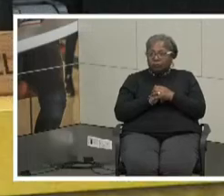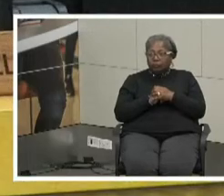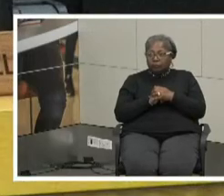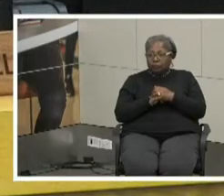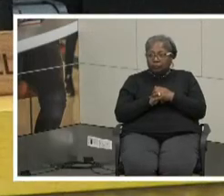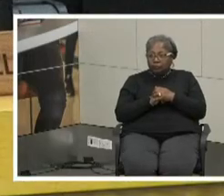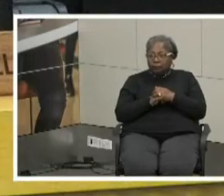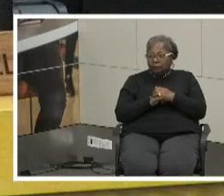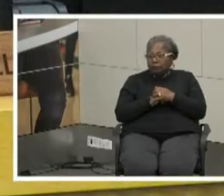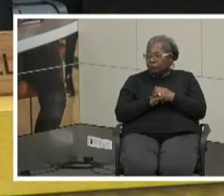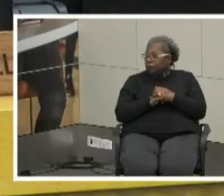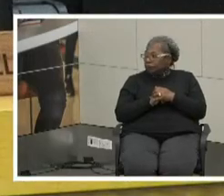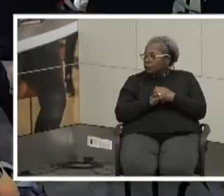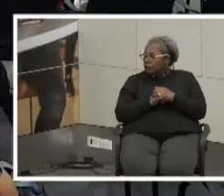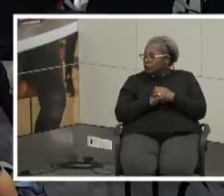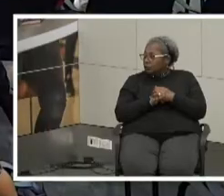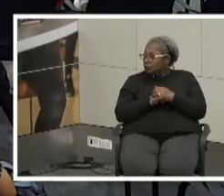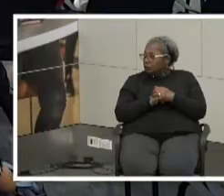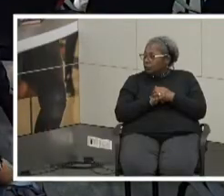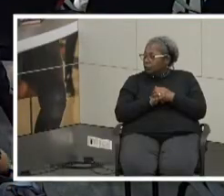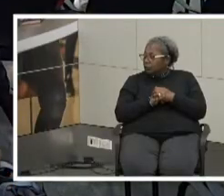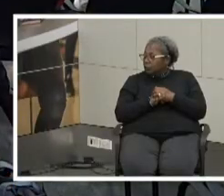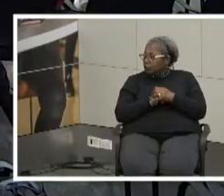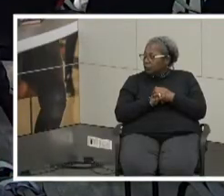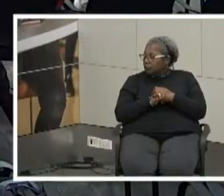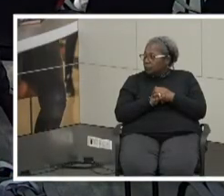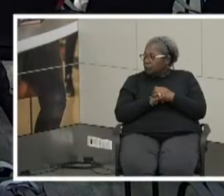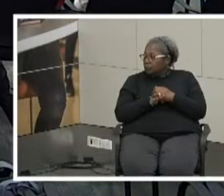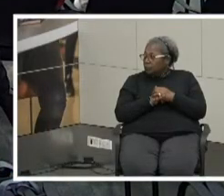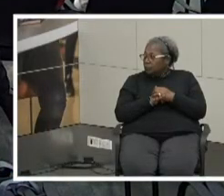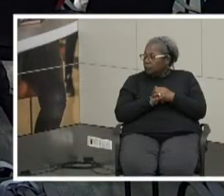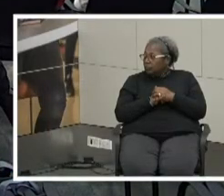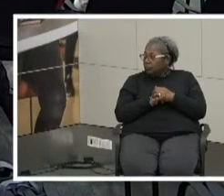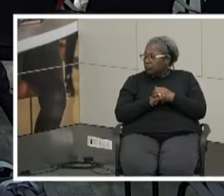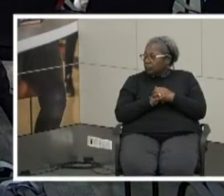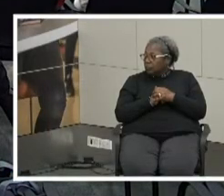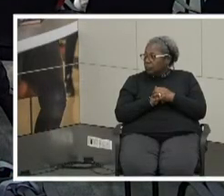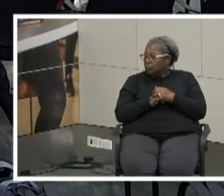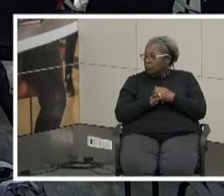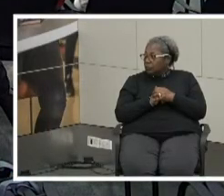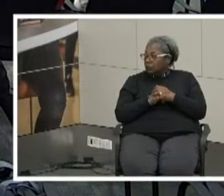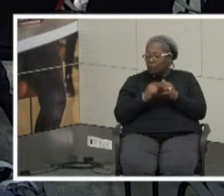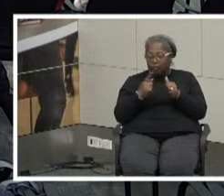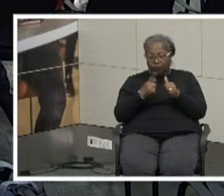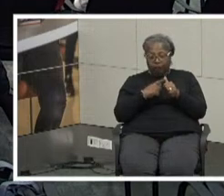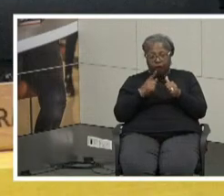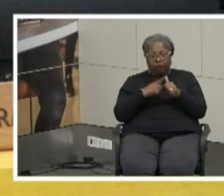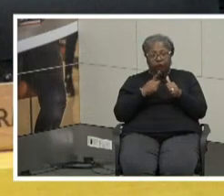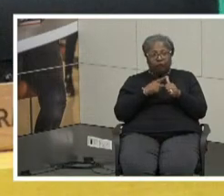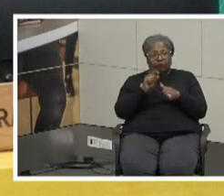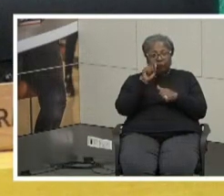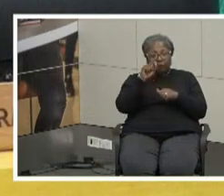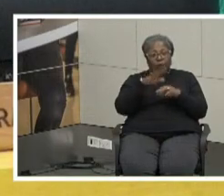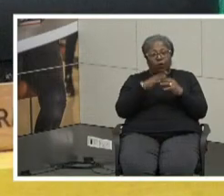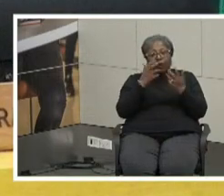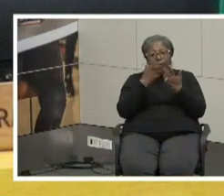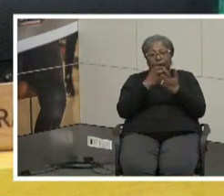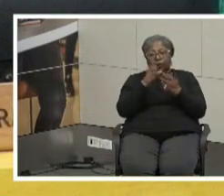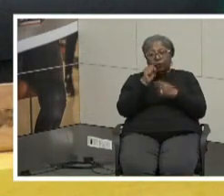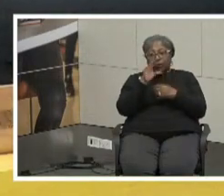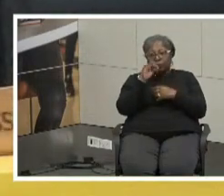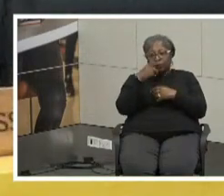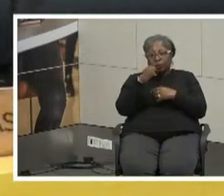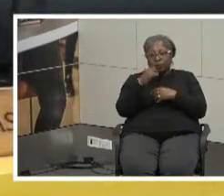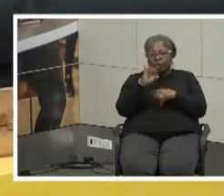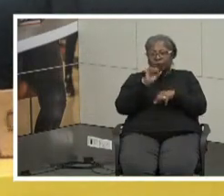head Miss Bandy the um the first bullet on the partnership scope of work